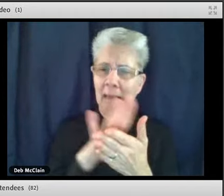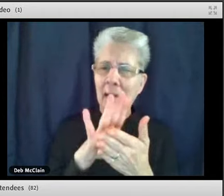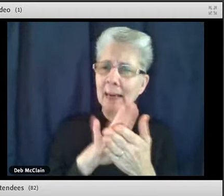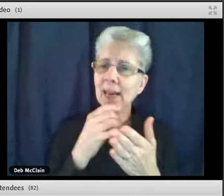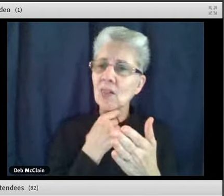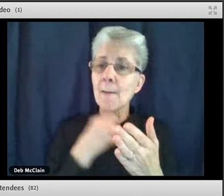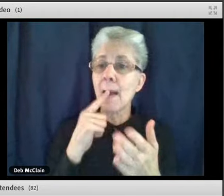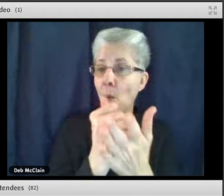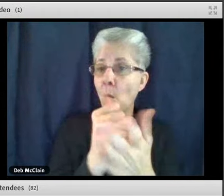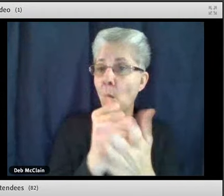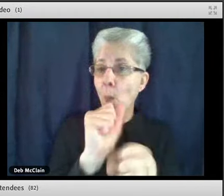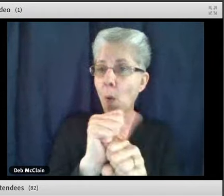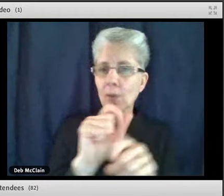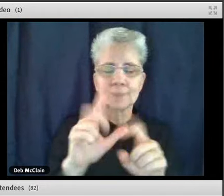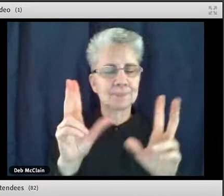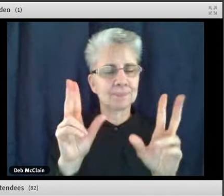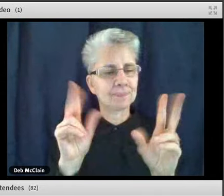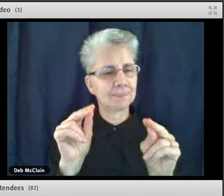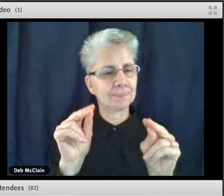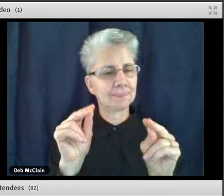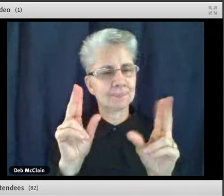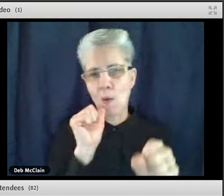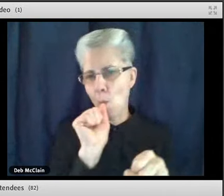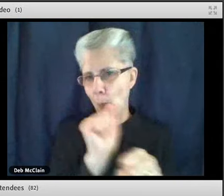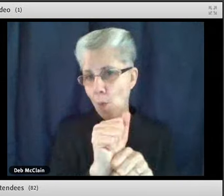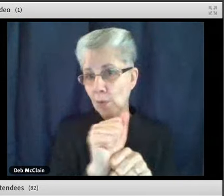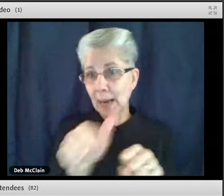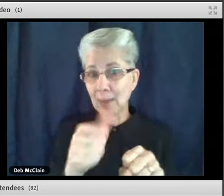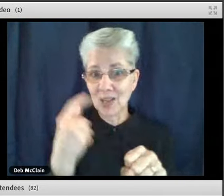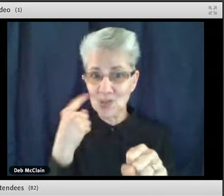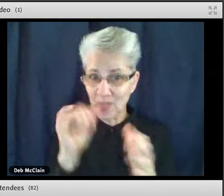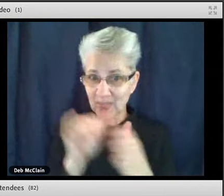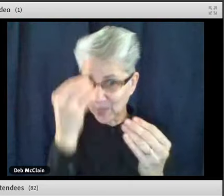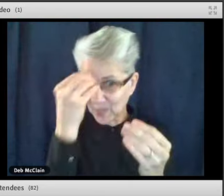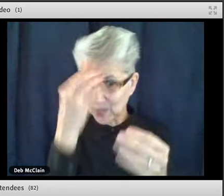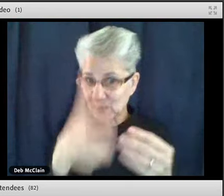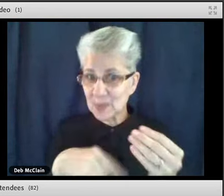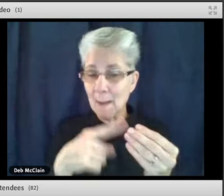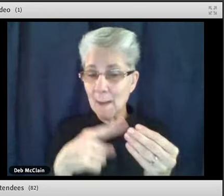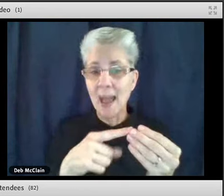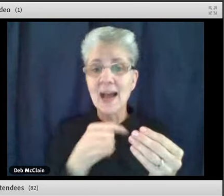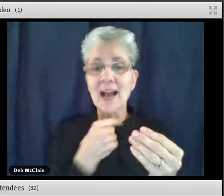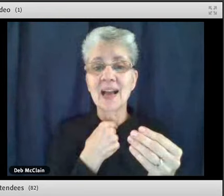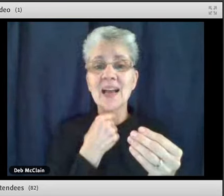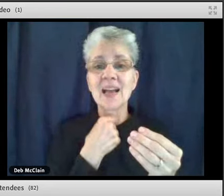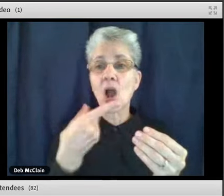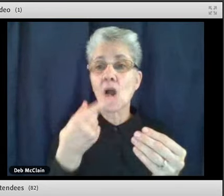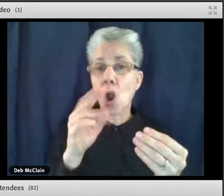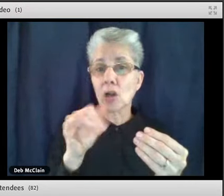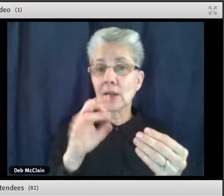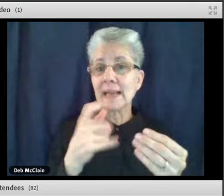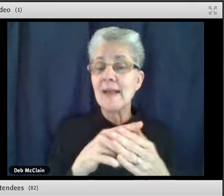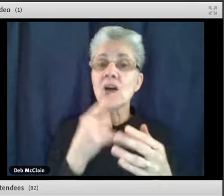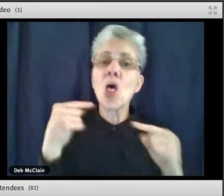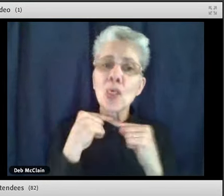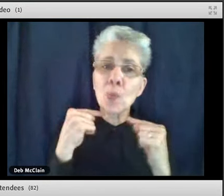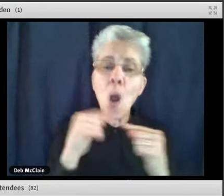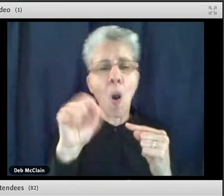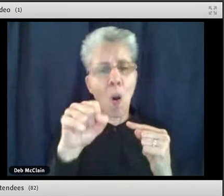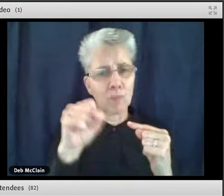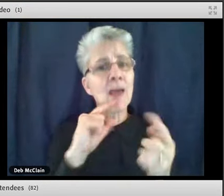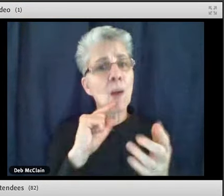Okay, my slide just kind of, okay, there we go. My slide didn't appear for a second. So we've got all these great automated resources